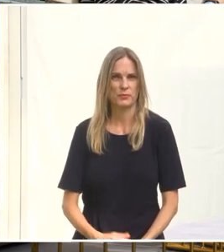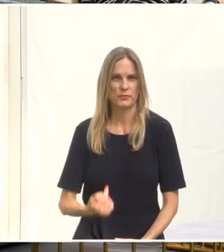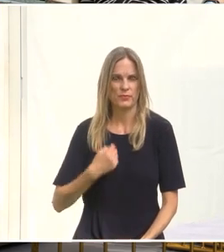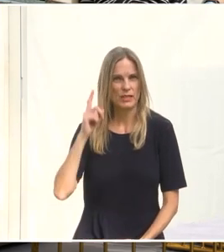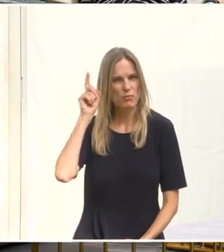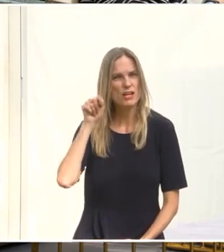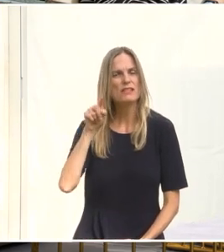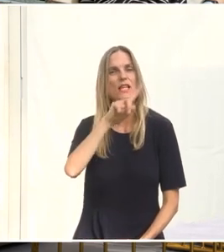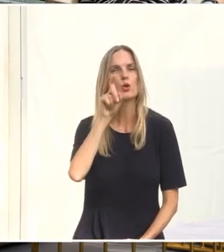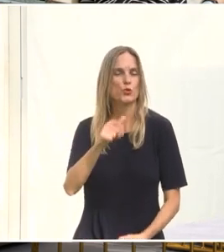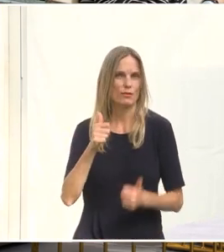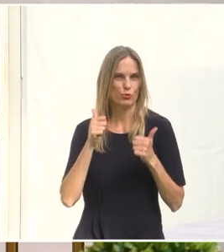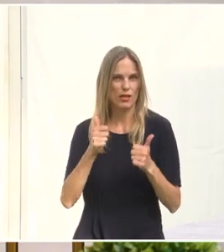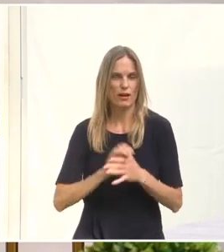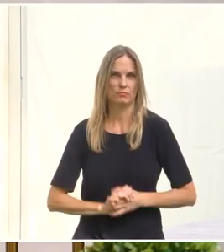very good question.